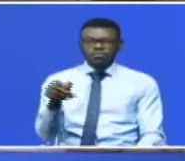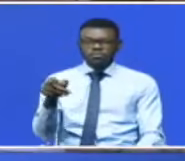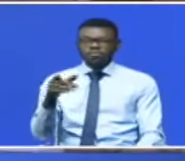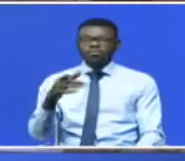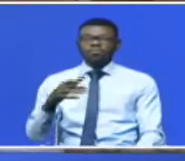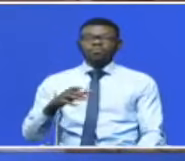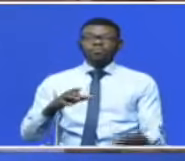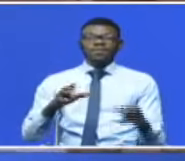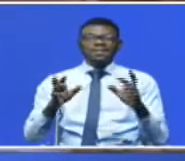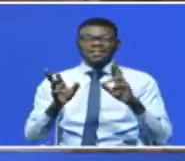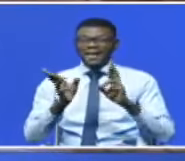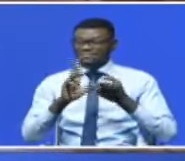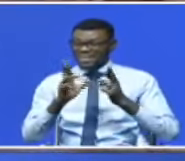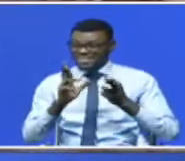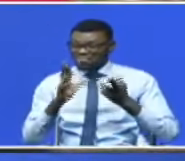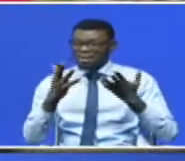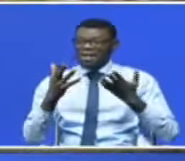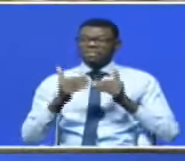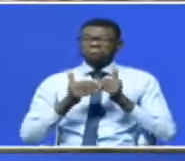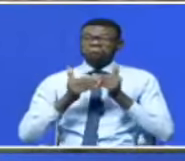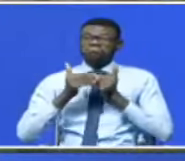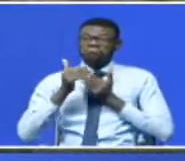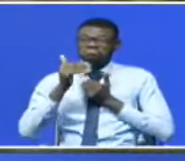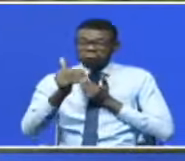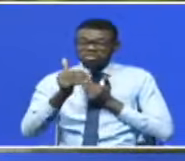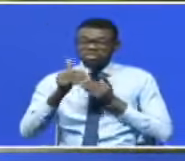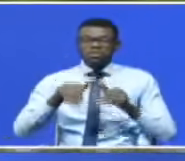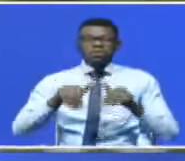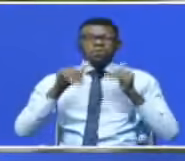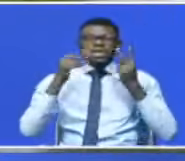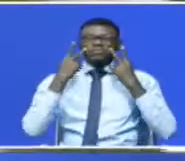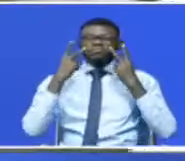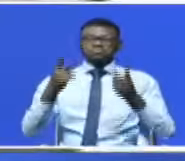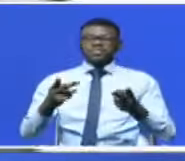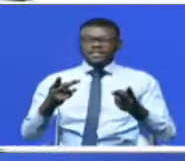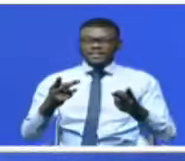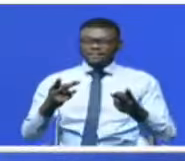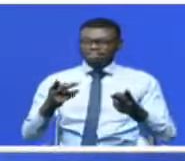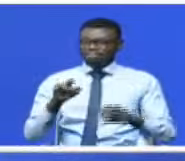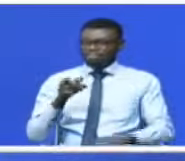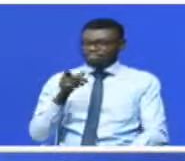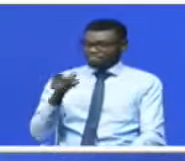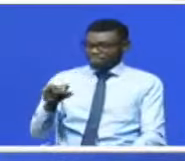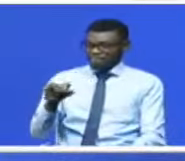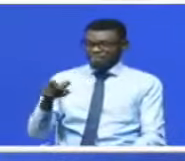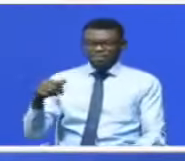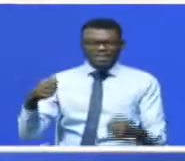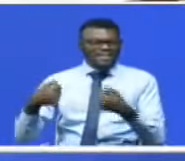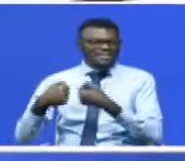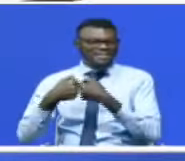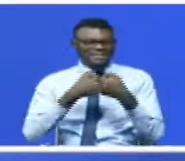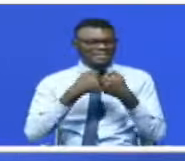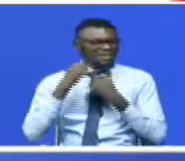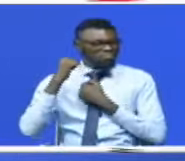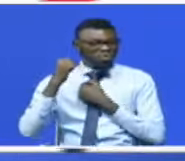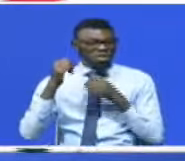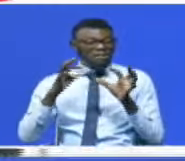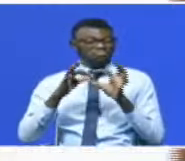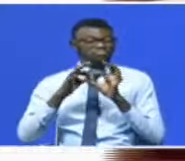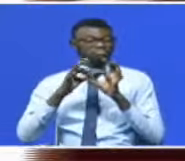successful referendum push awaits to be seen, with a political fallout bubbling underneath.